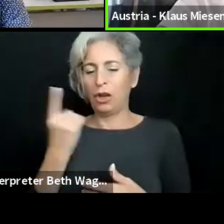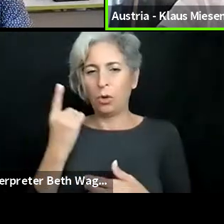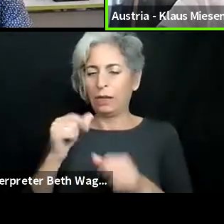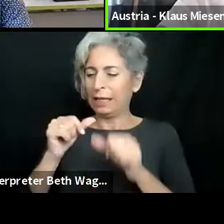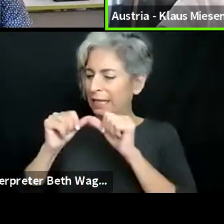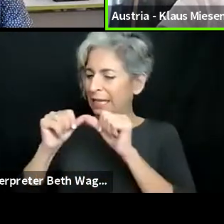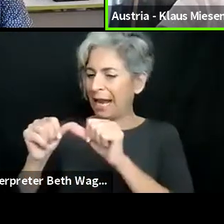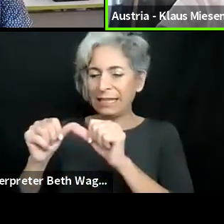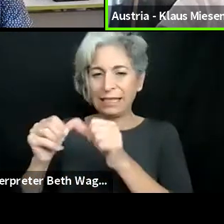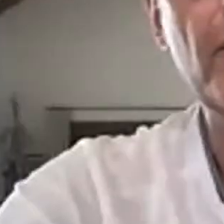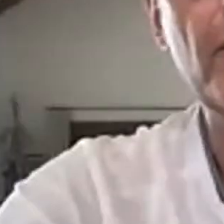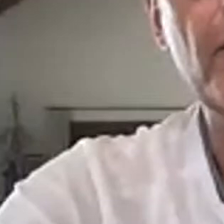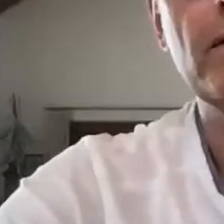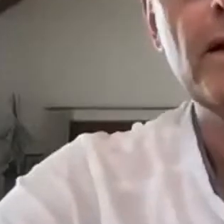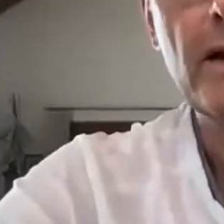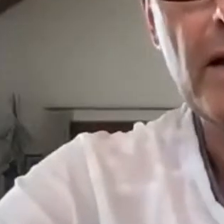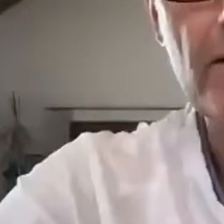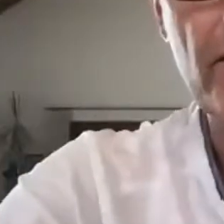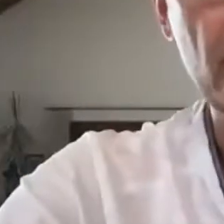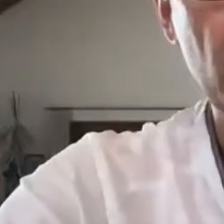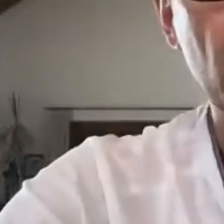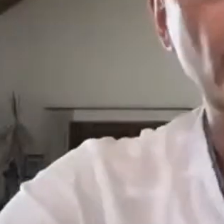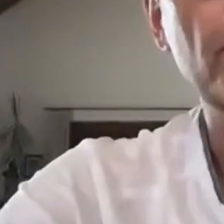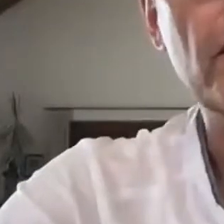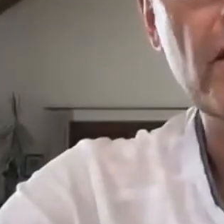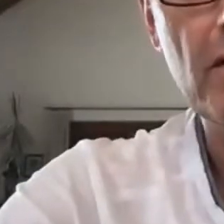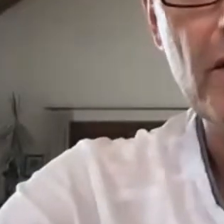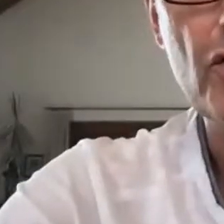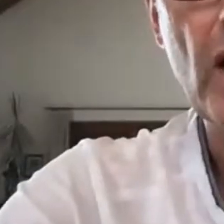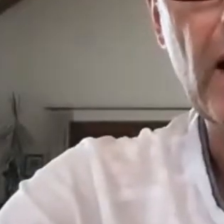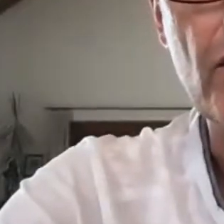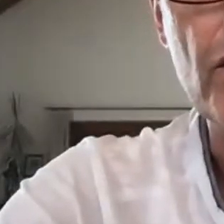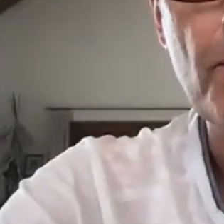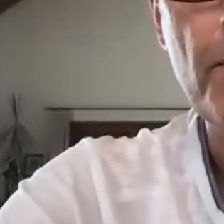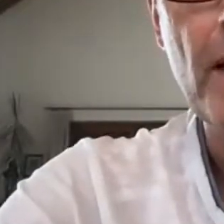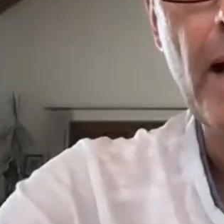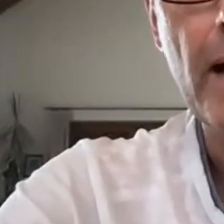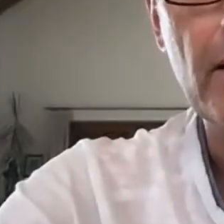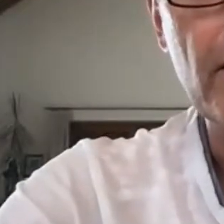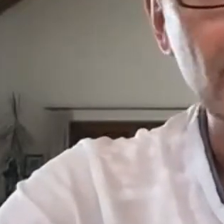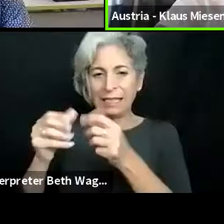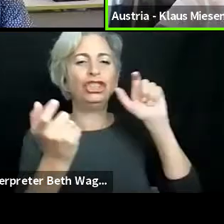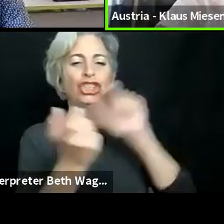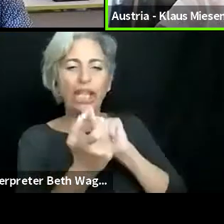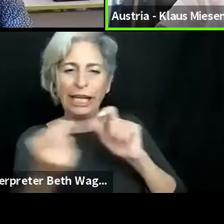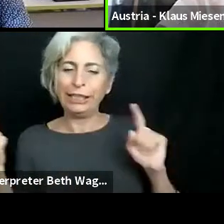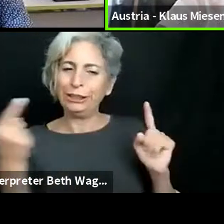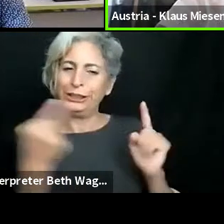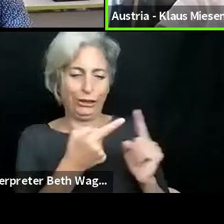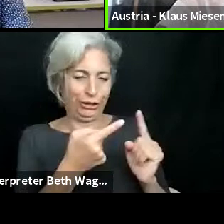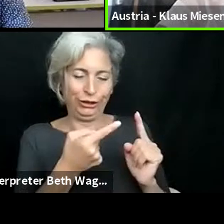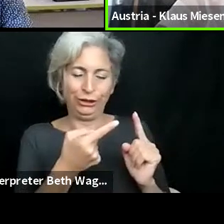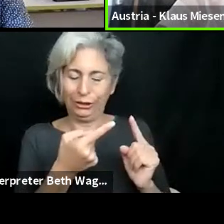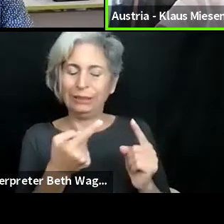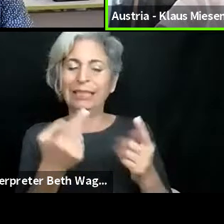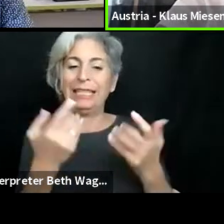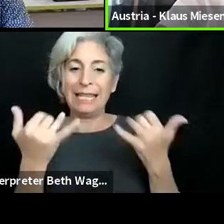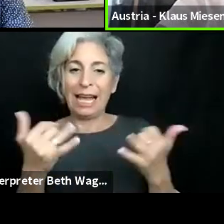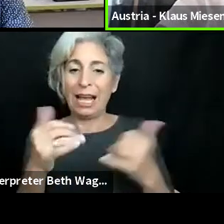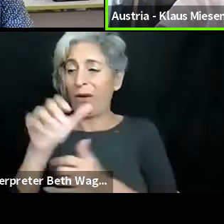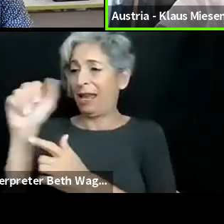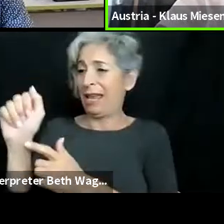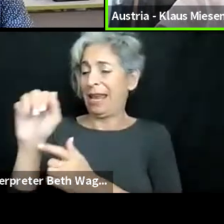constant in strategic development is constant change. And in particular, nowadays,